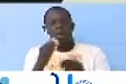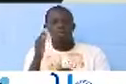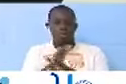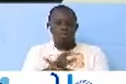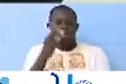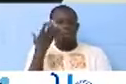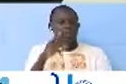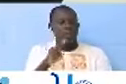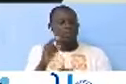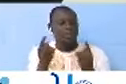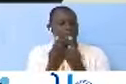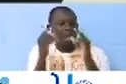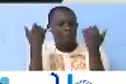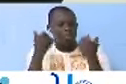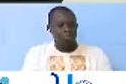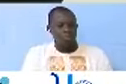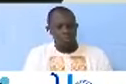that.